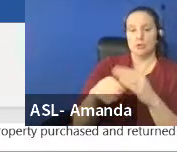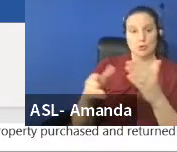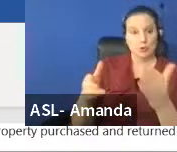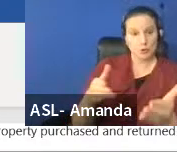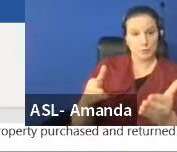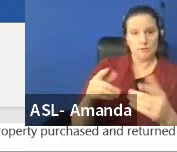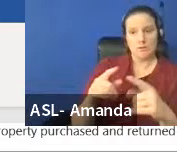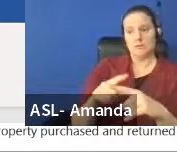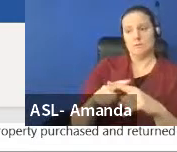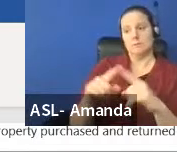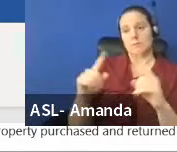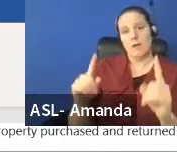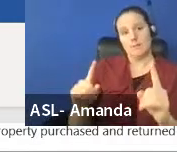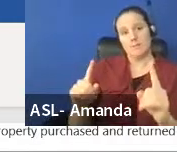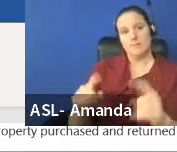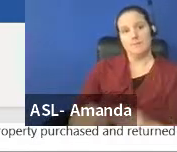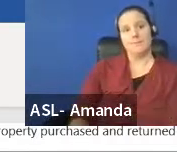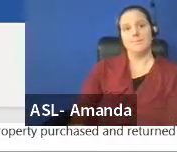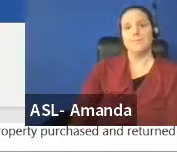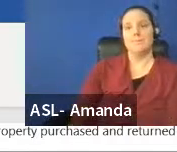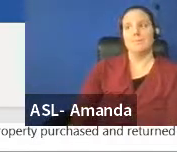But I